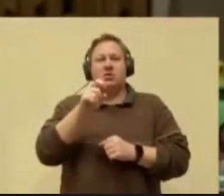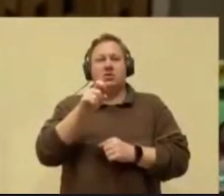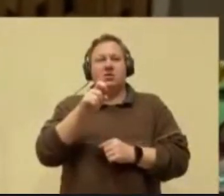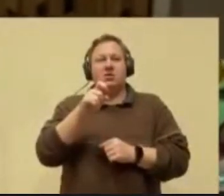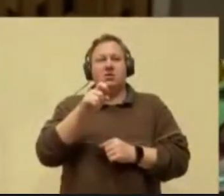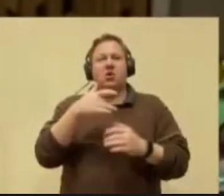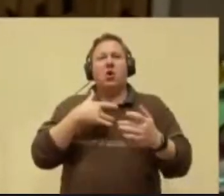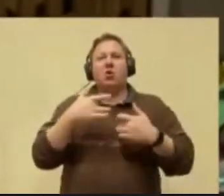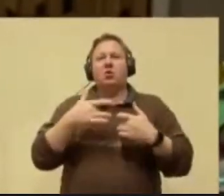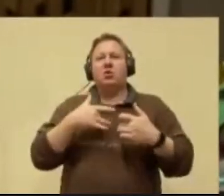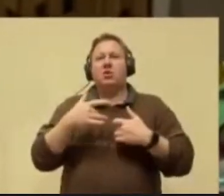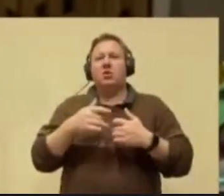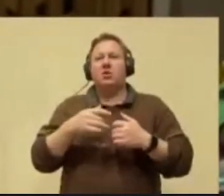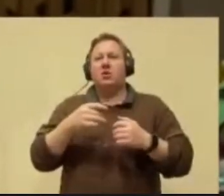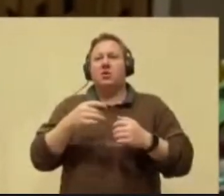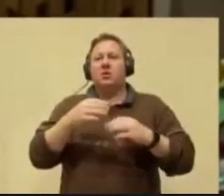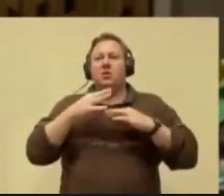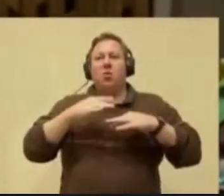um